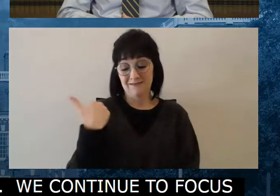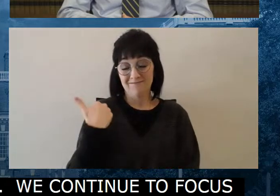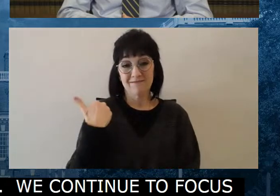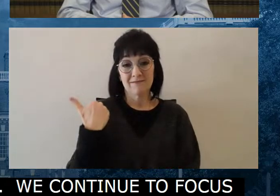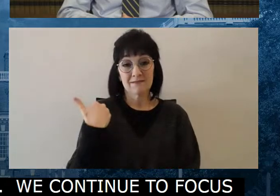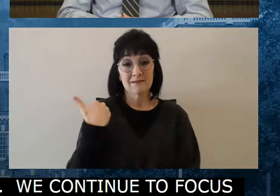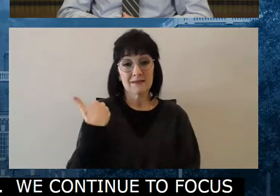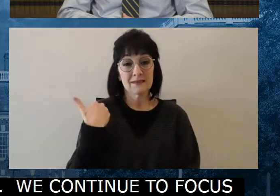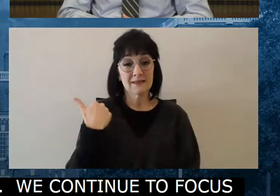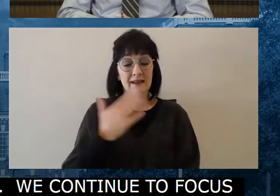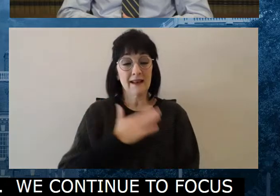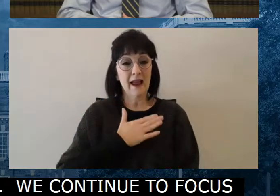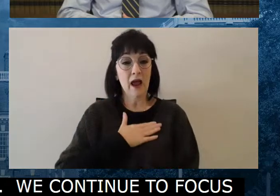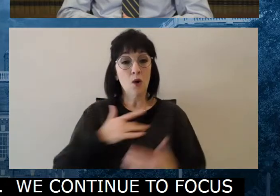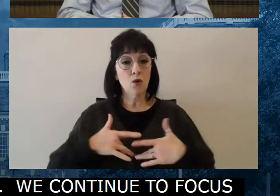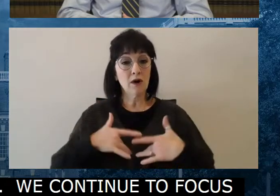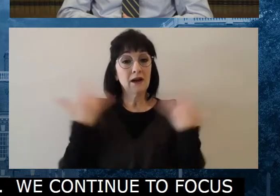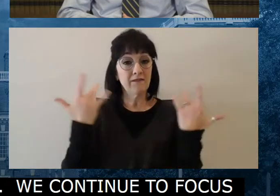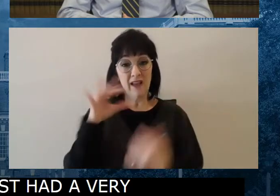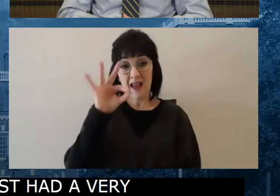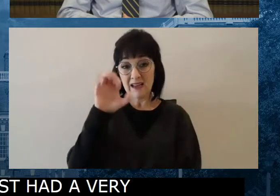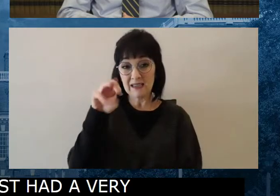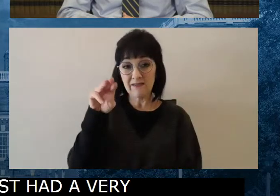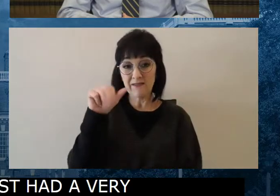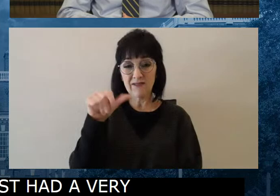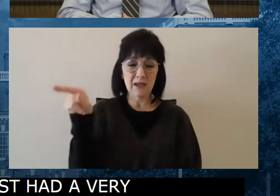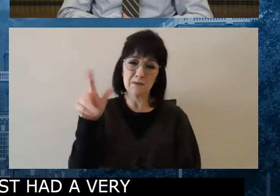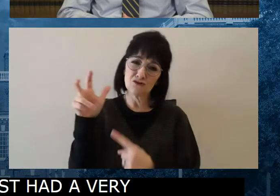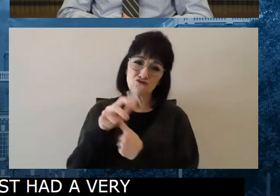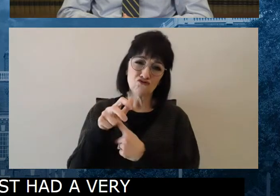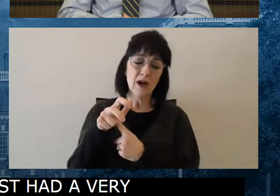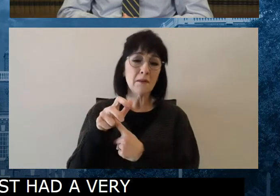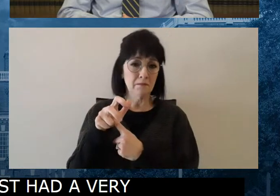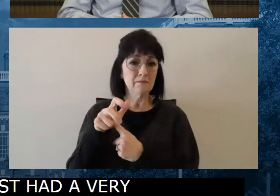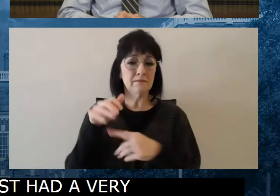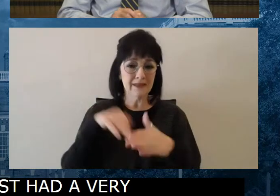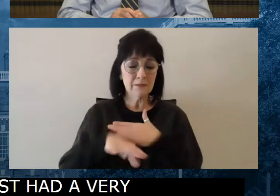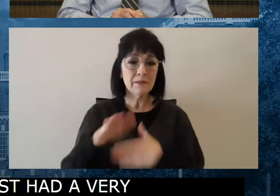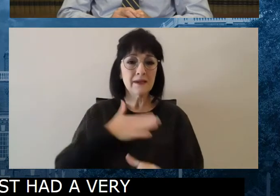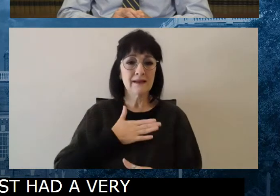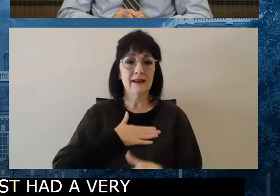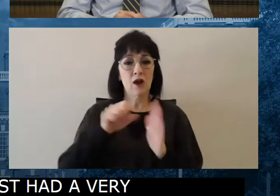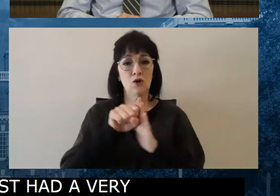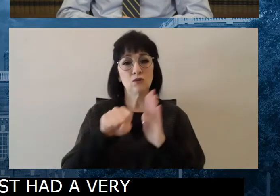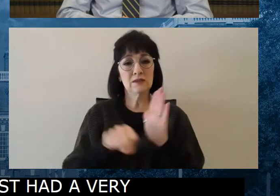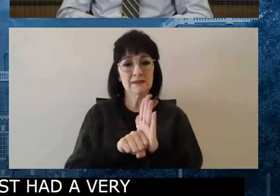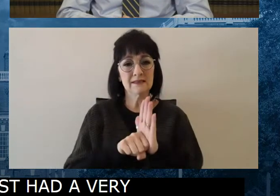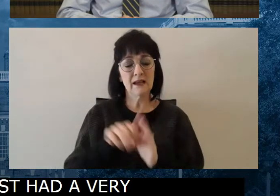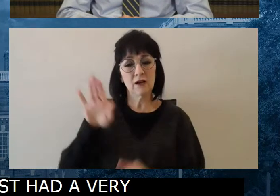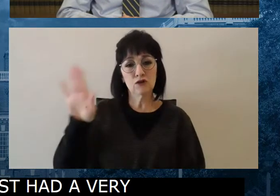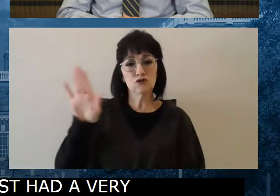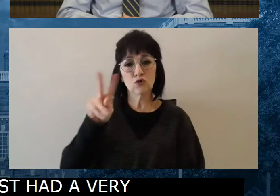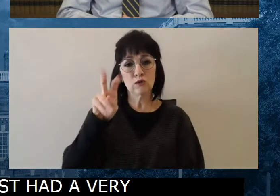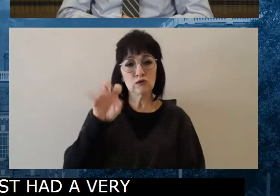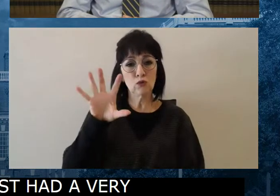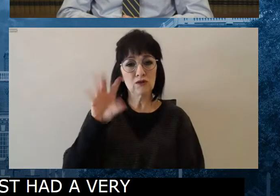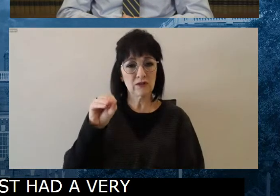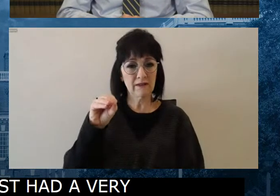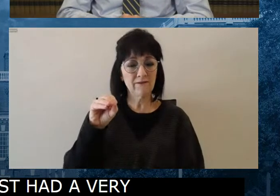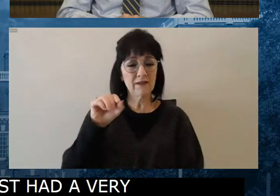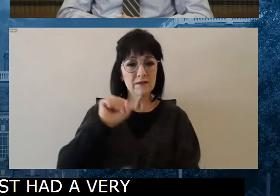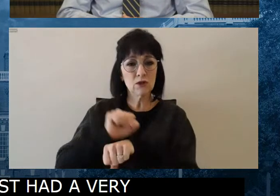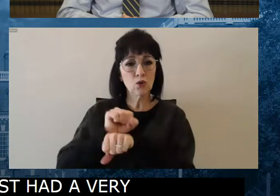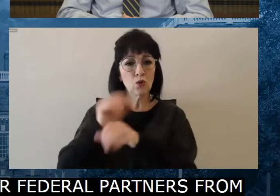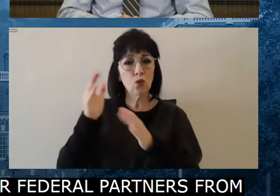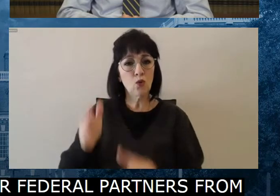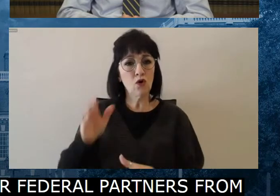from FEMA, who came into our state with about 250 volunteers, federal employees from across the country as